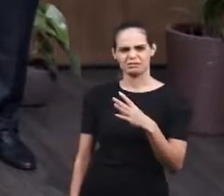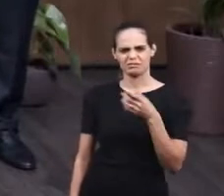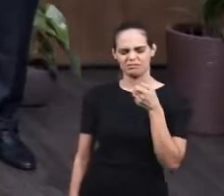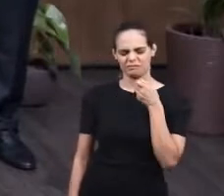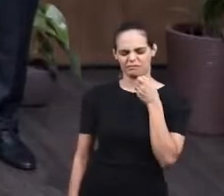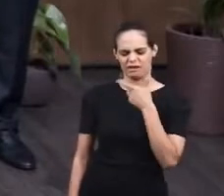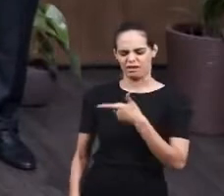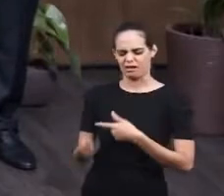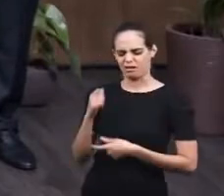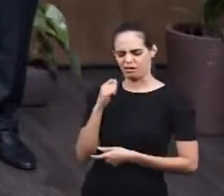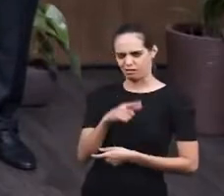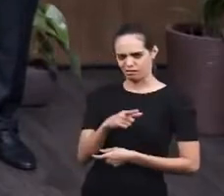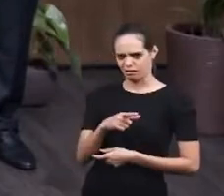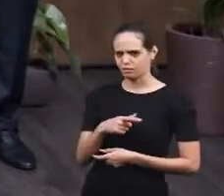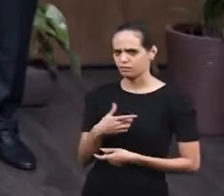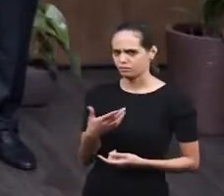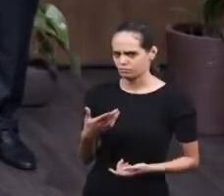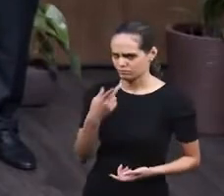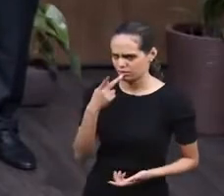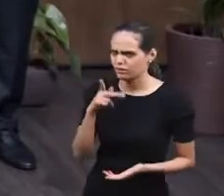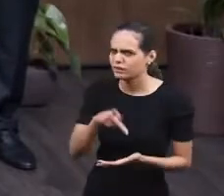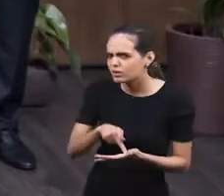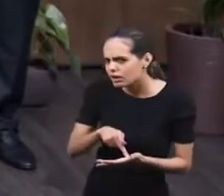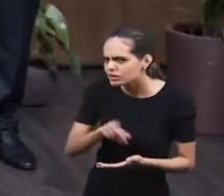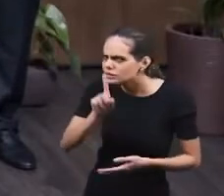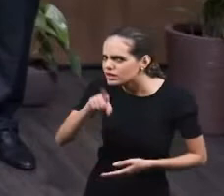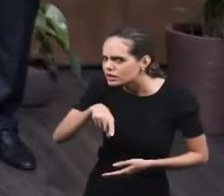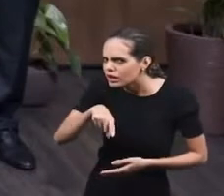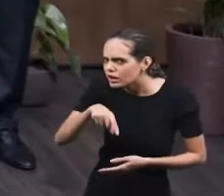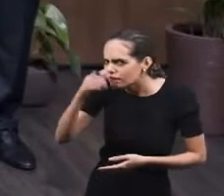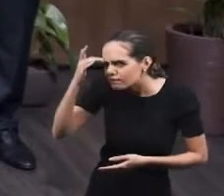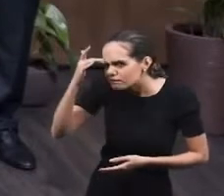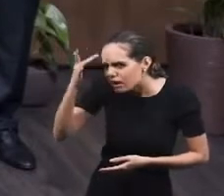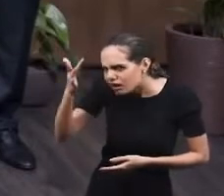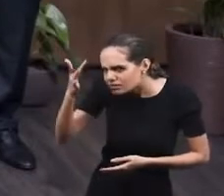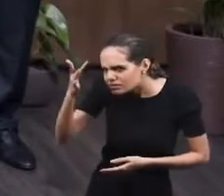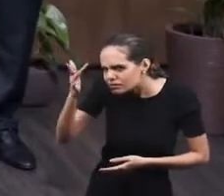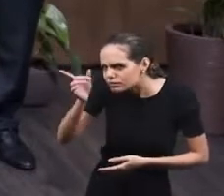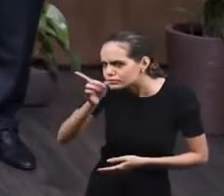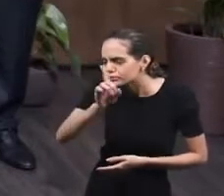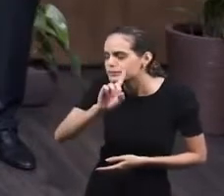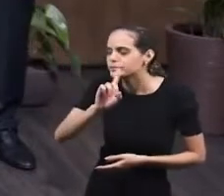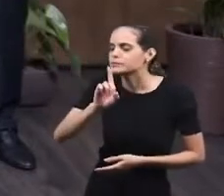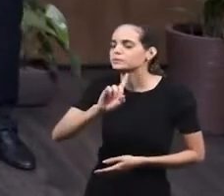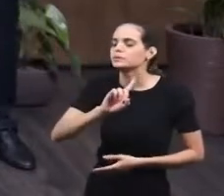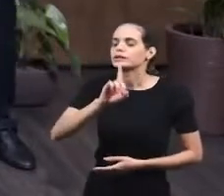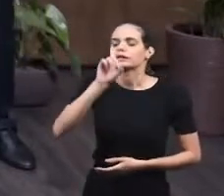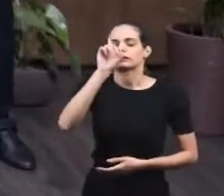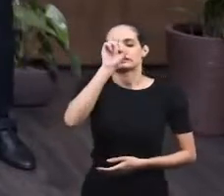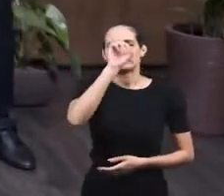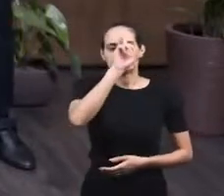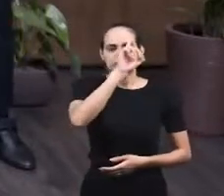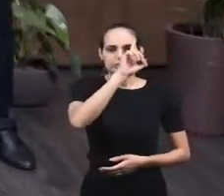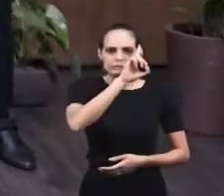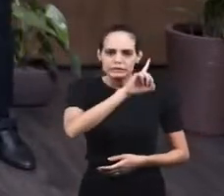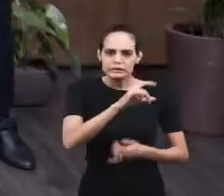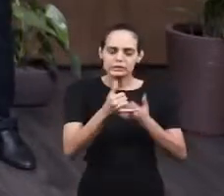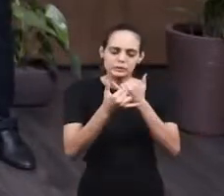Let us be sincere here. It is not an easy task, but to the contrary, it's very